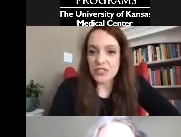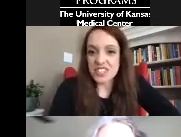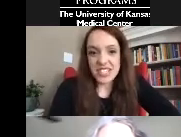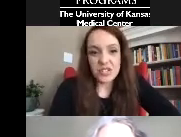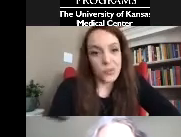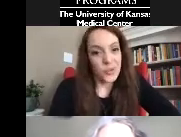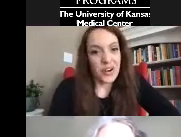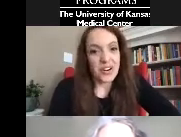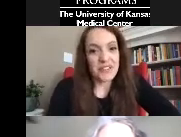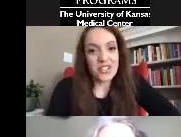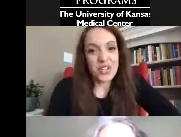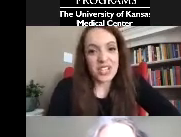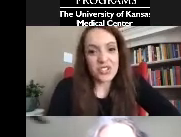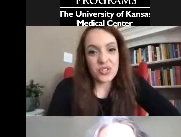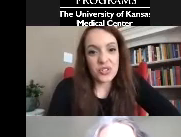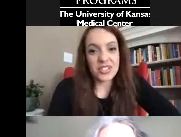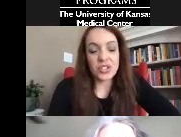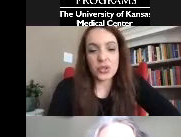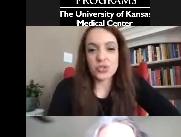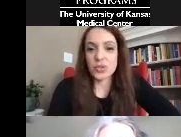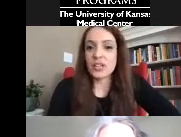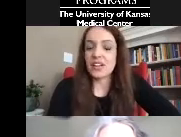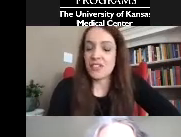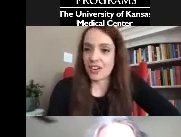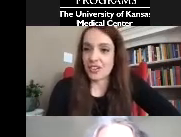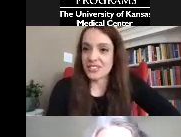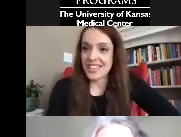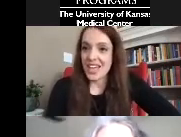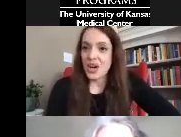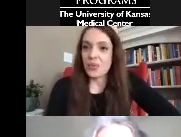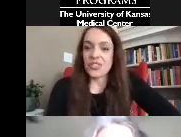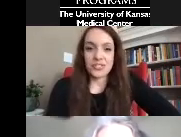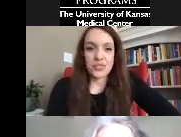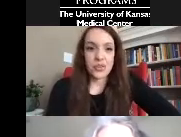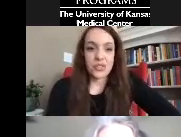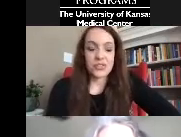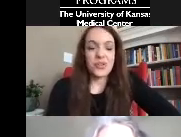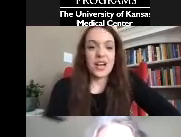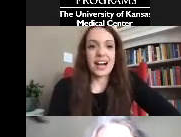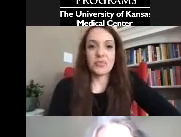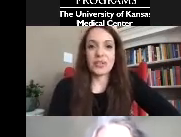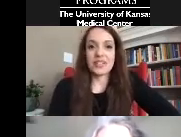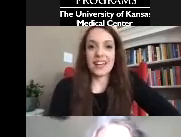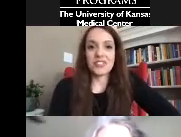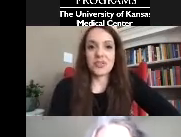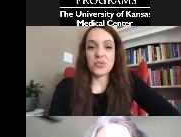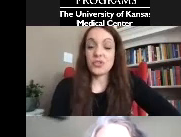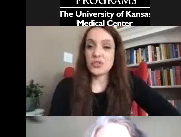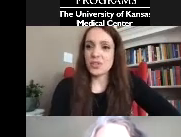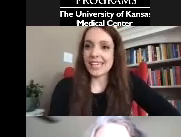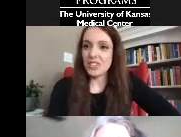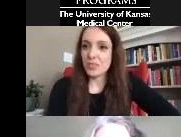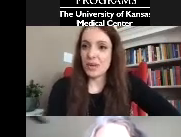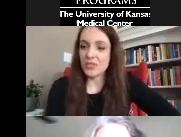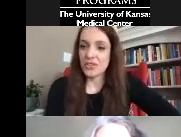Department of State, Bureau of Educational and Cultural Affairs. Without further ado, I would like to